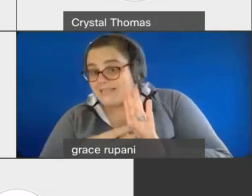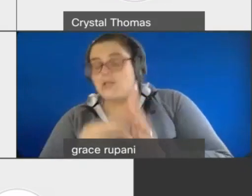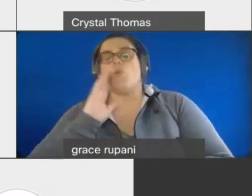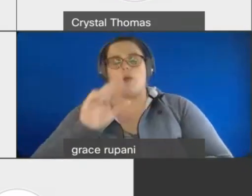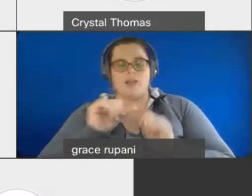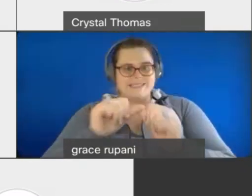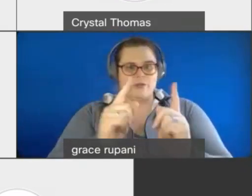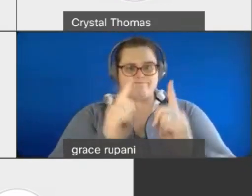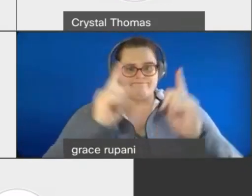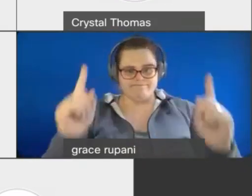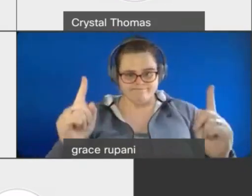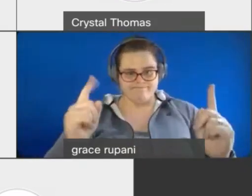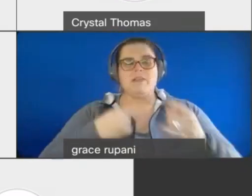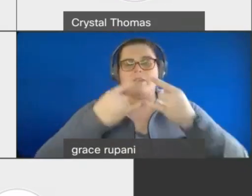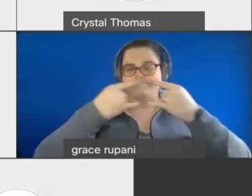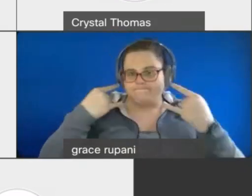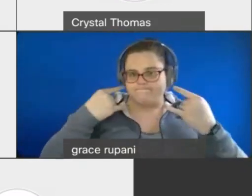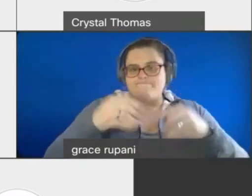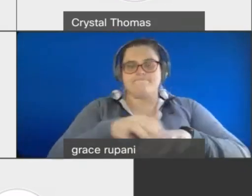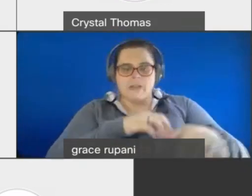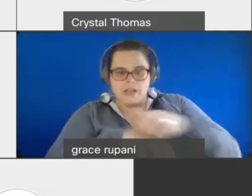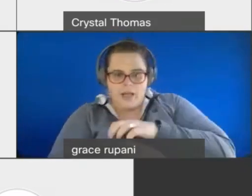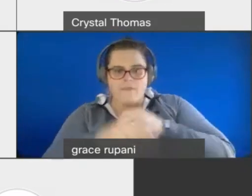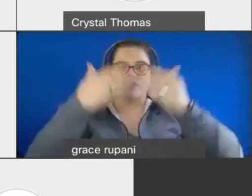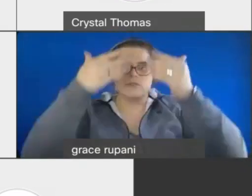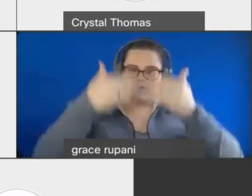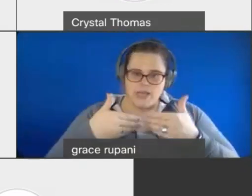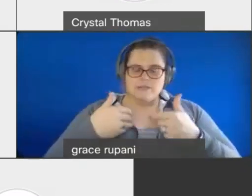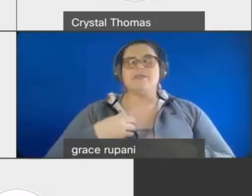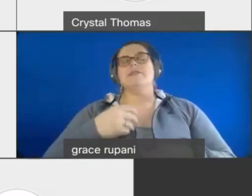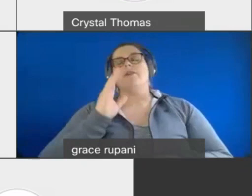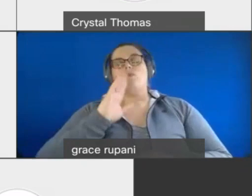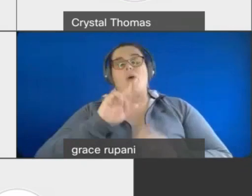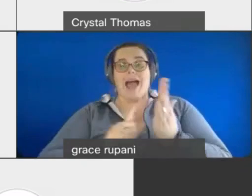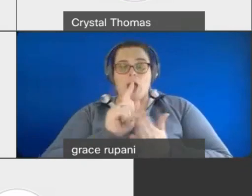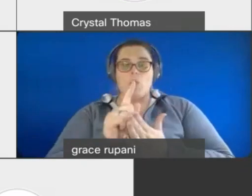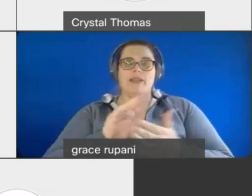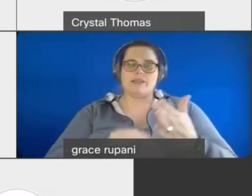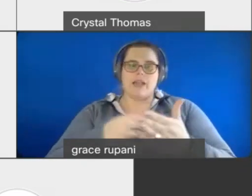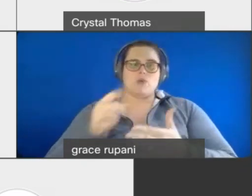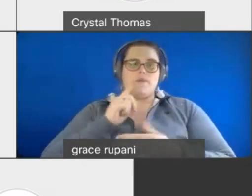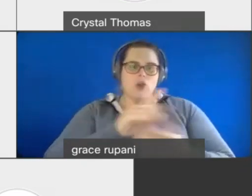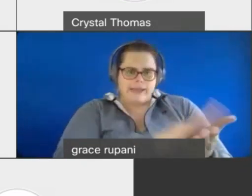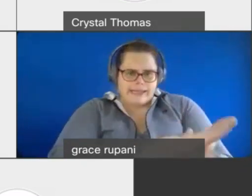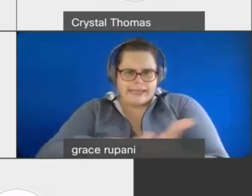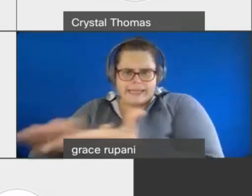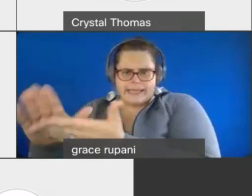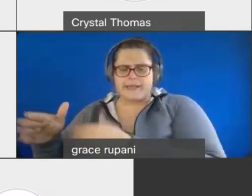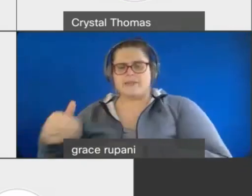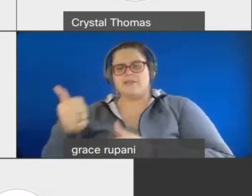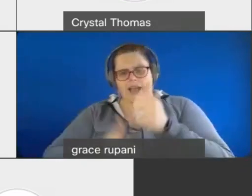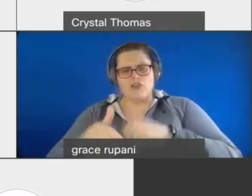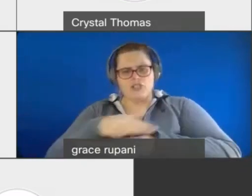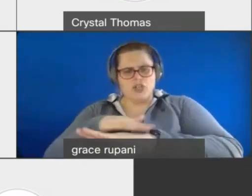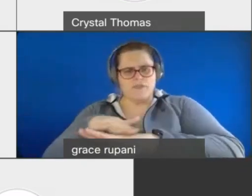distancing, appropriate PPEs. We're maintaining an hourly cleaning, disinfecting schedule. Every area is equipped with